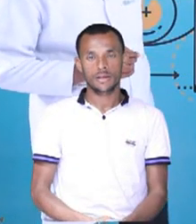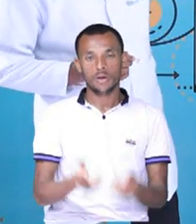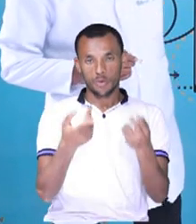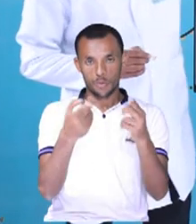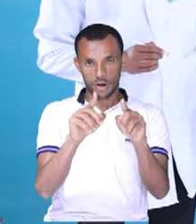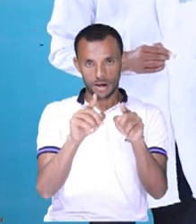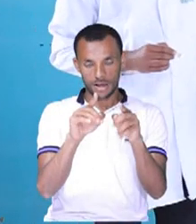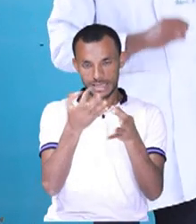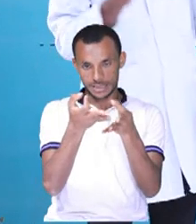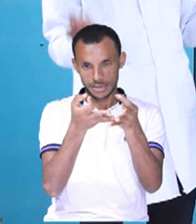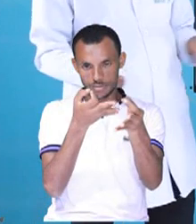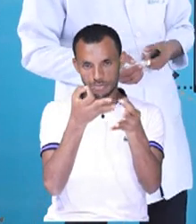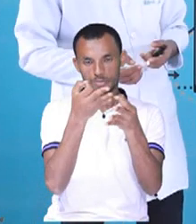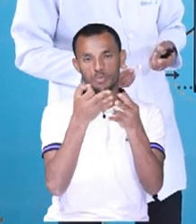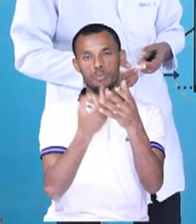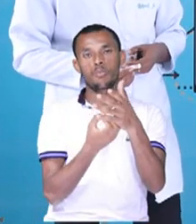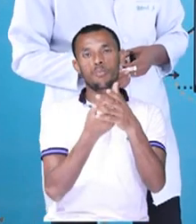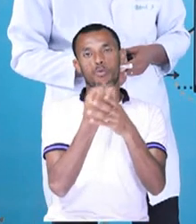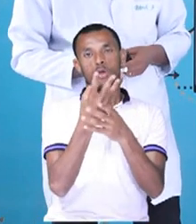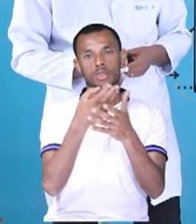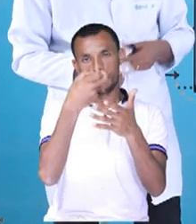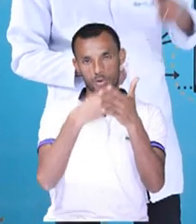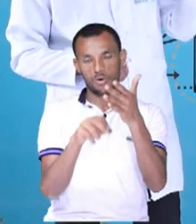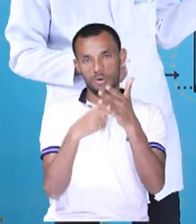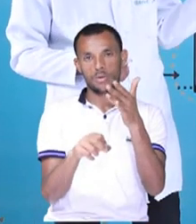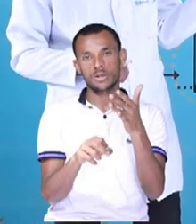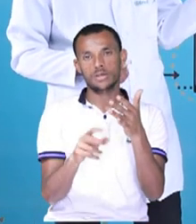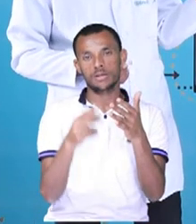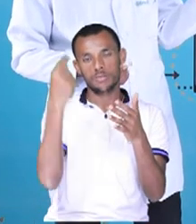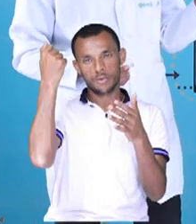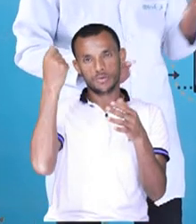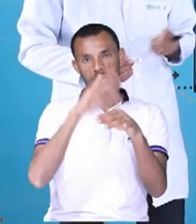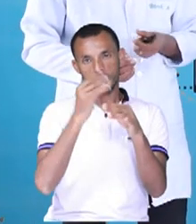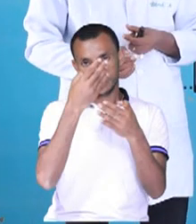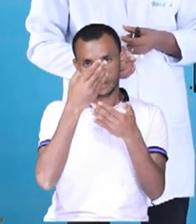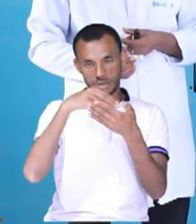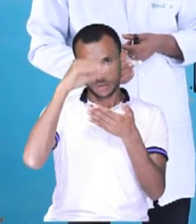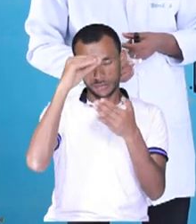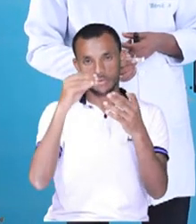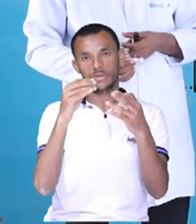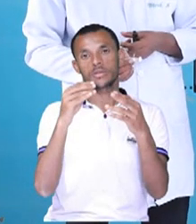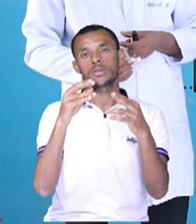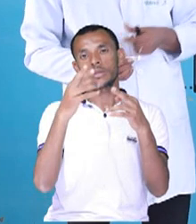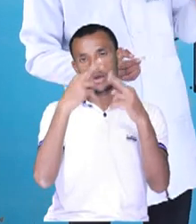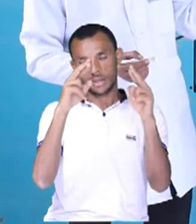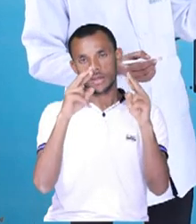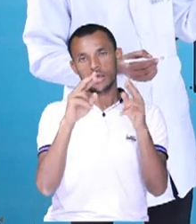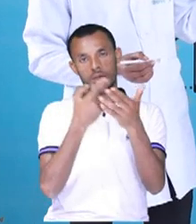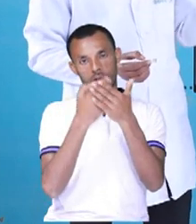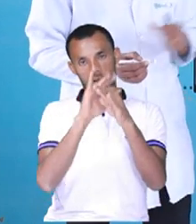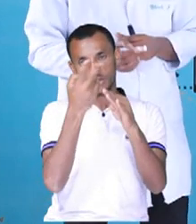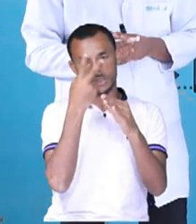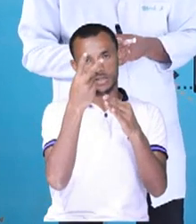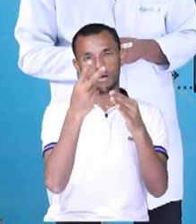When expressed in terms of product, for product, rate expression for product, the previous one, rate expression for reactant. This one